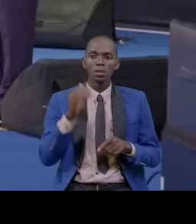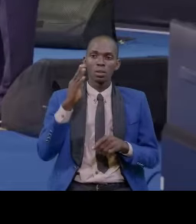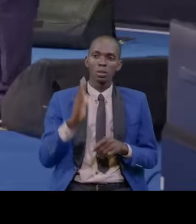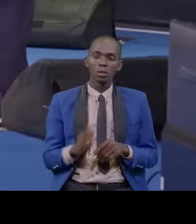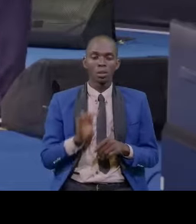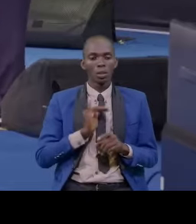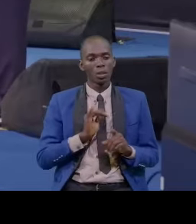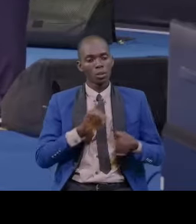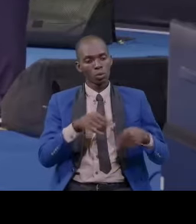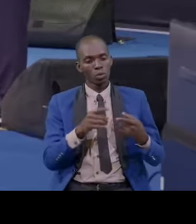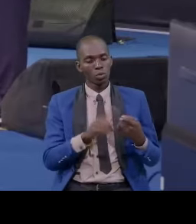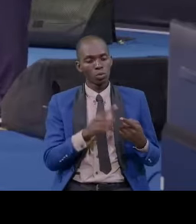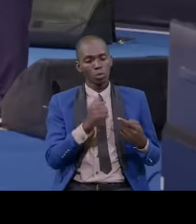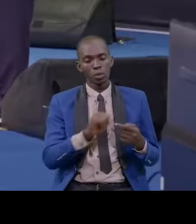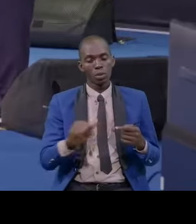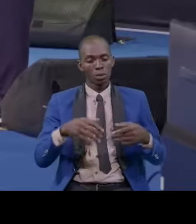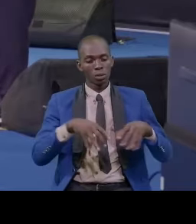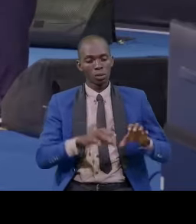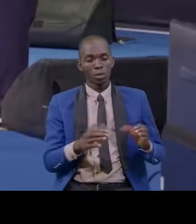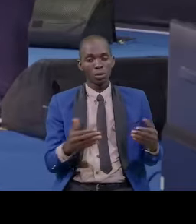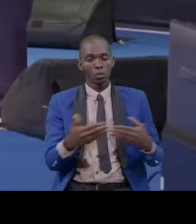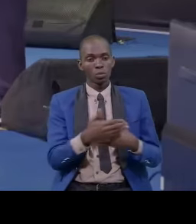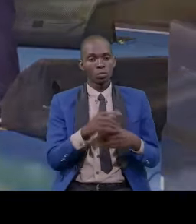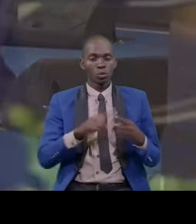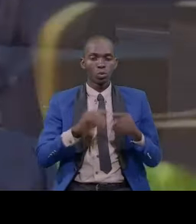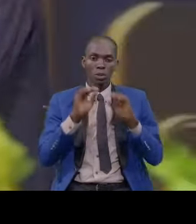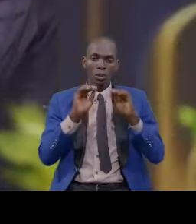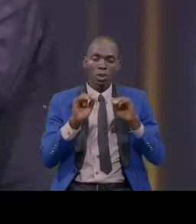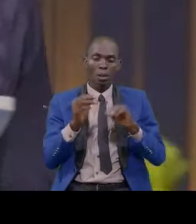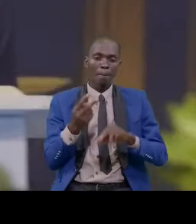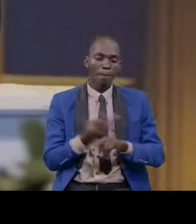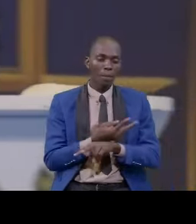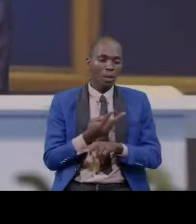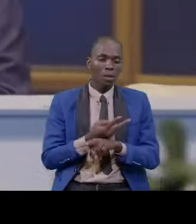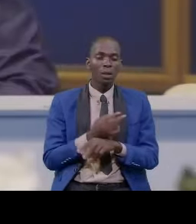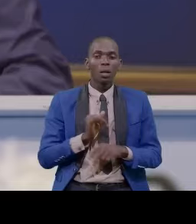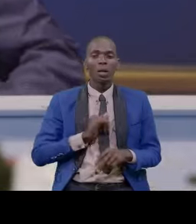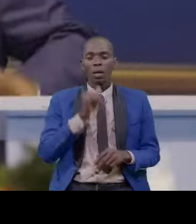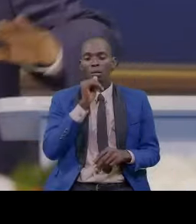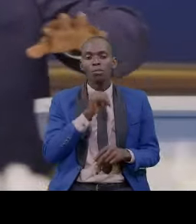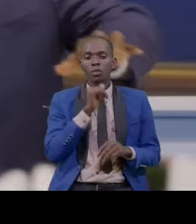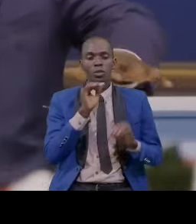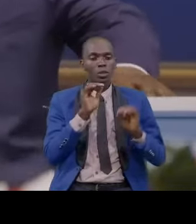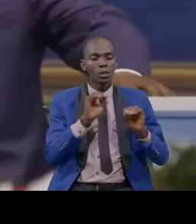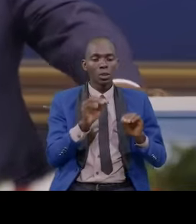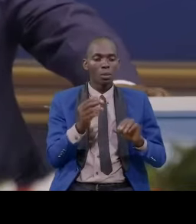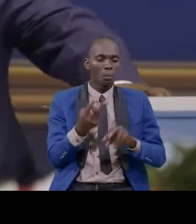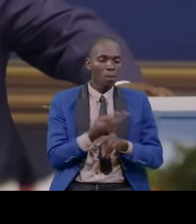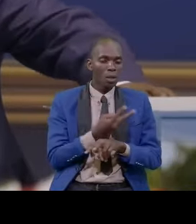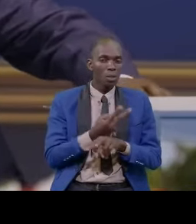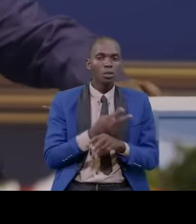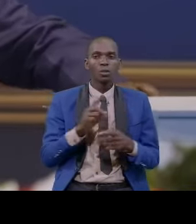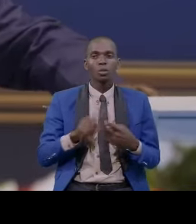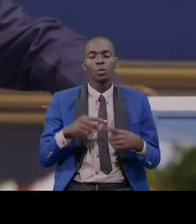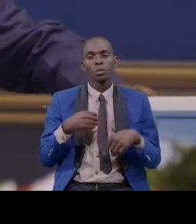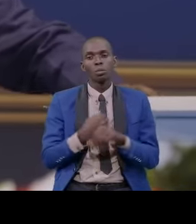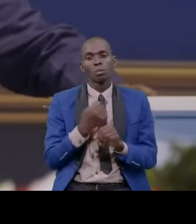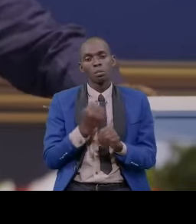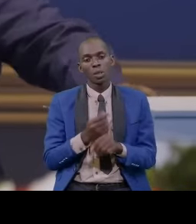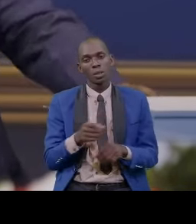to teach mathematics, I'm not teaching mathematics to make them